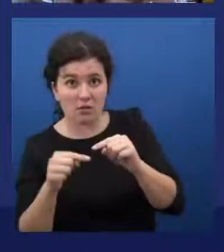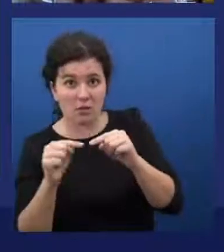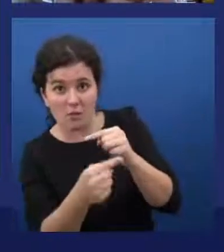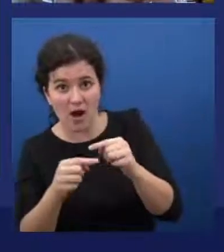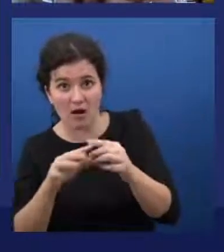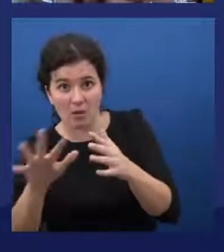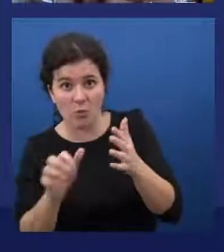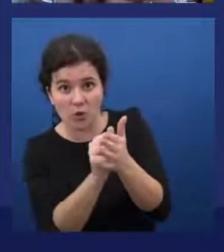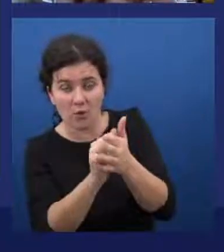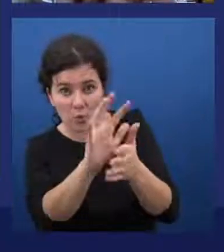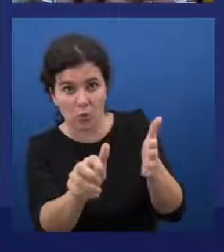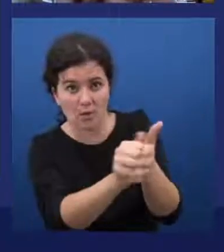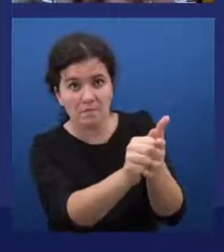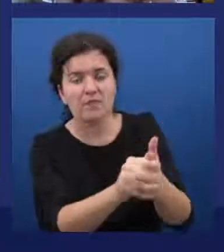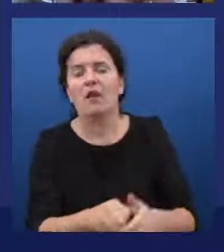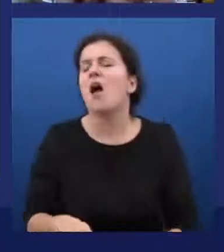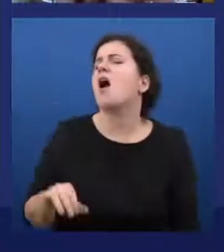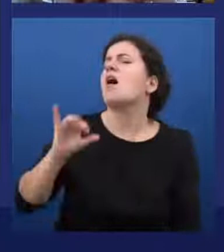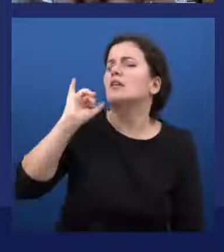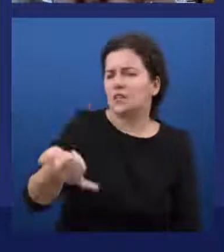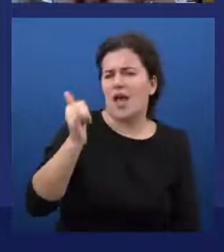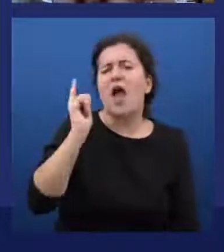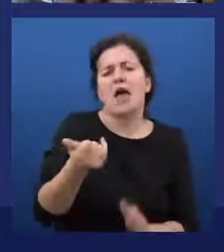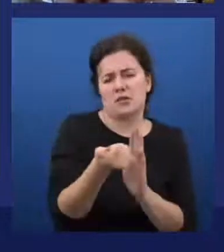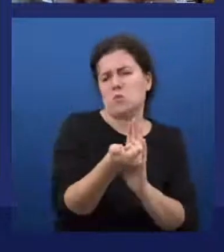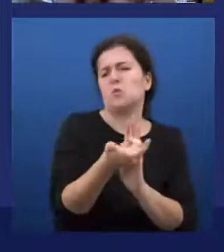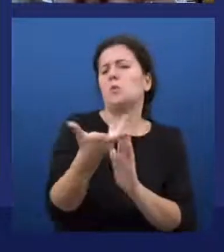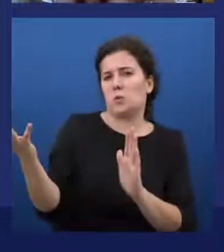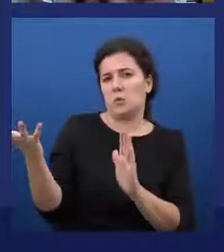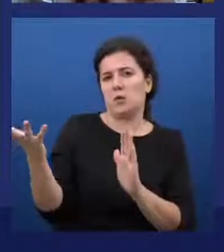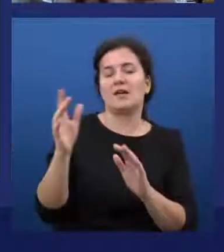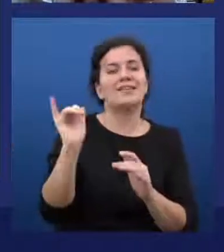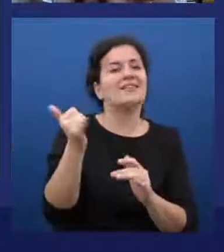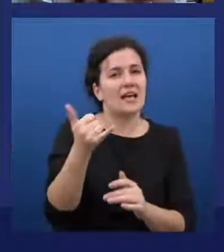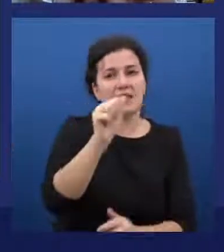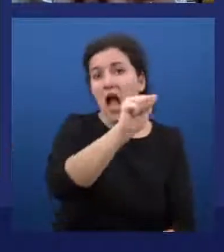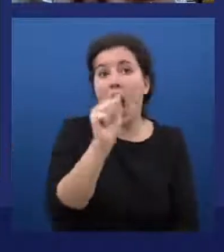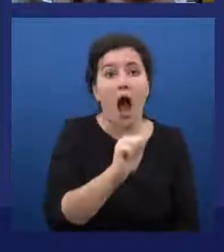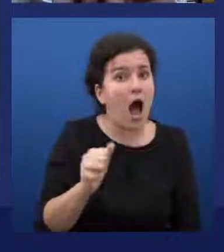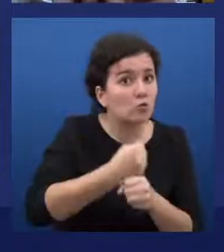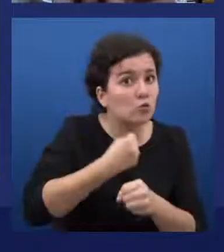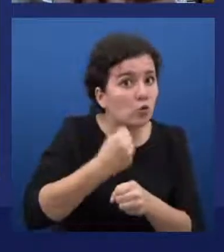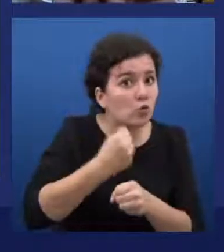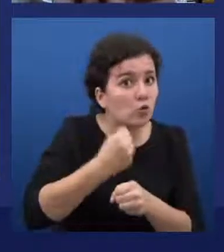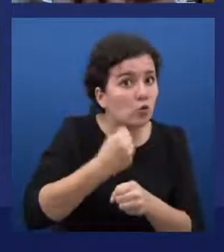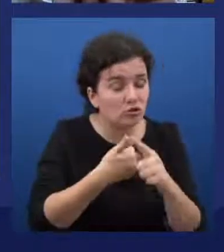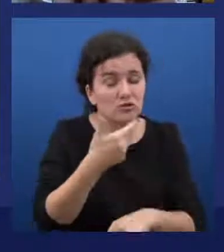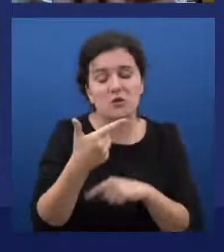options. You can use Azure Functions. You can also use